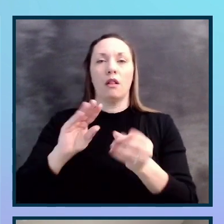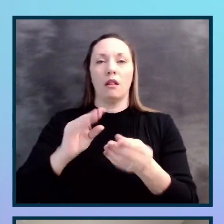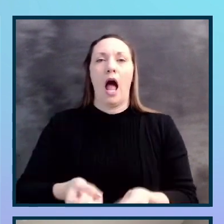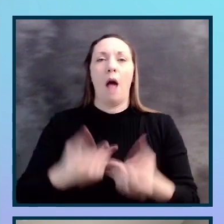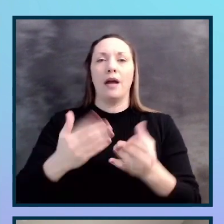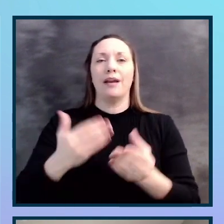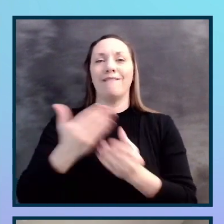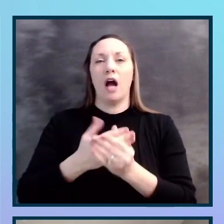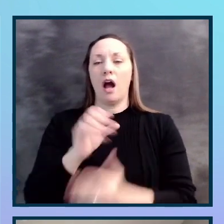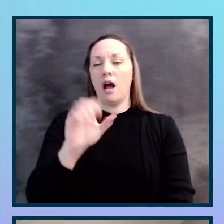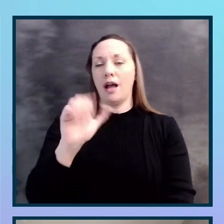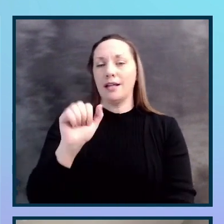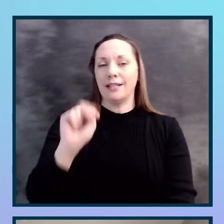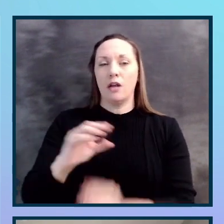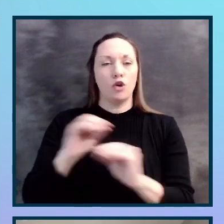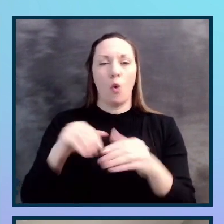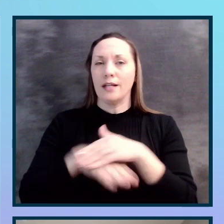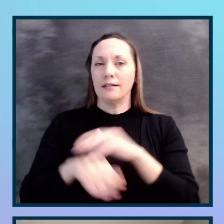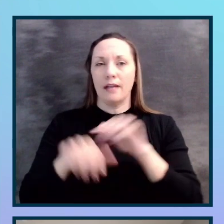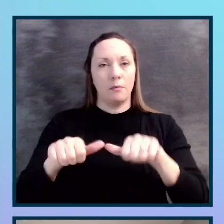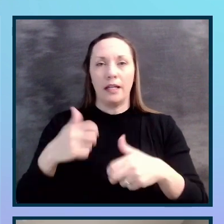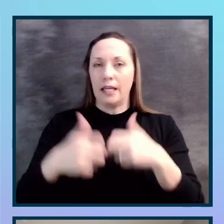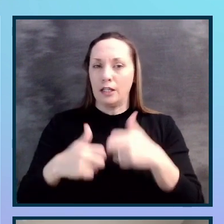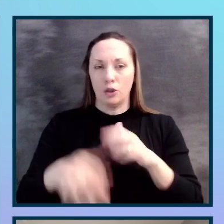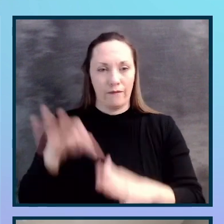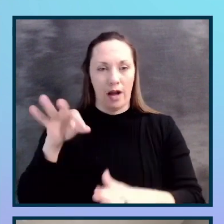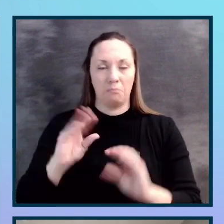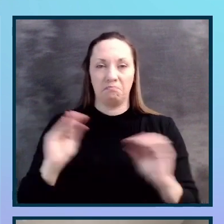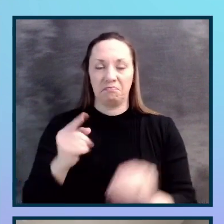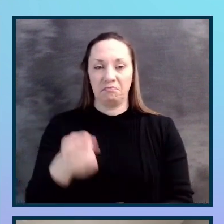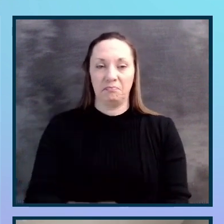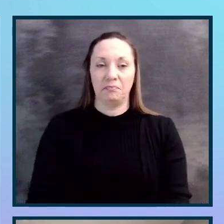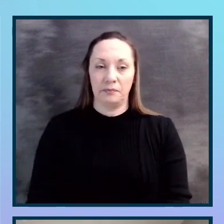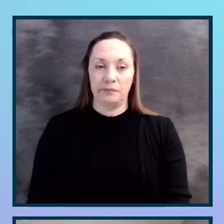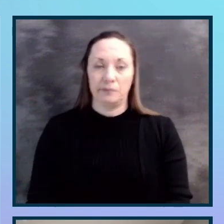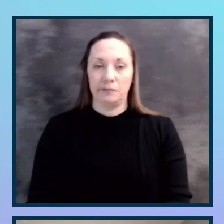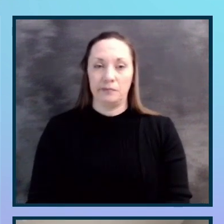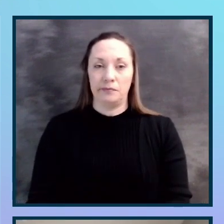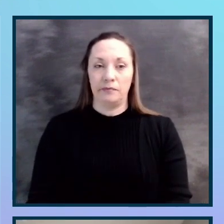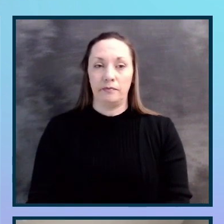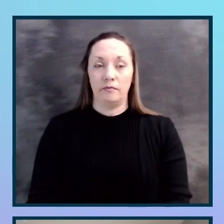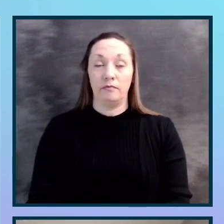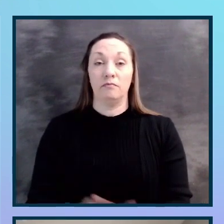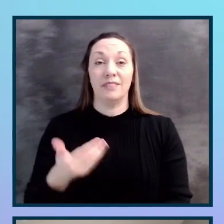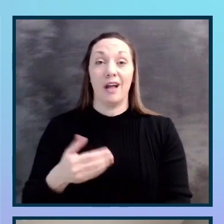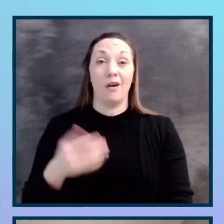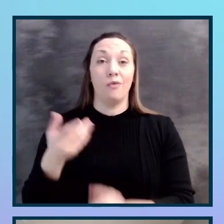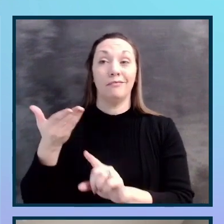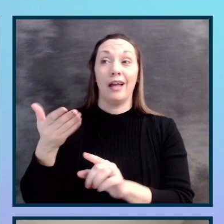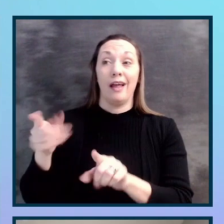and no accessibility issues found in any one of those. As an organization, if you